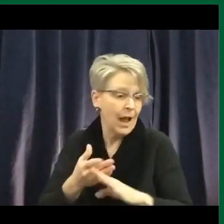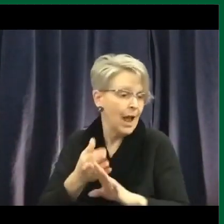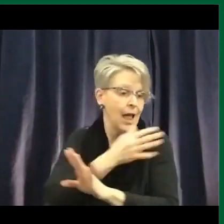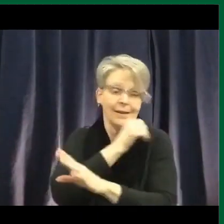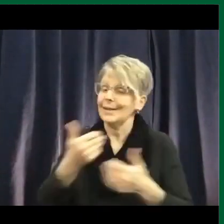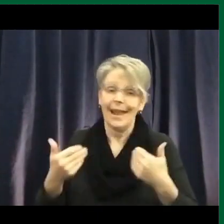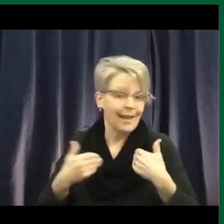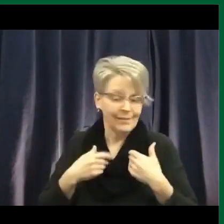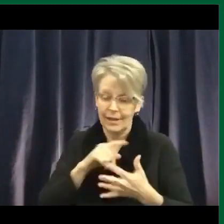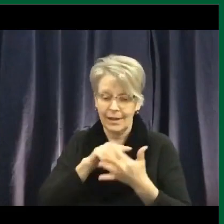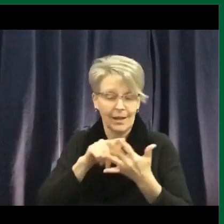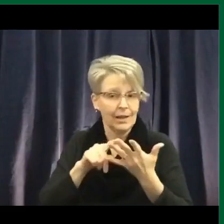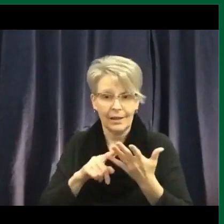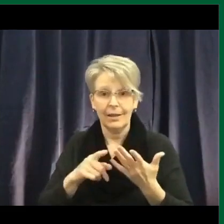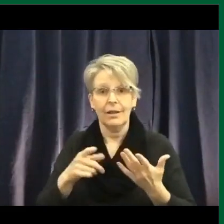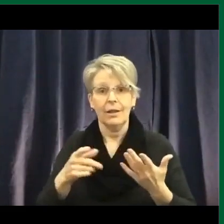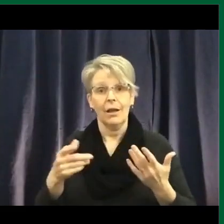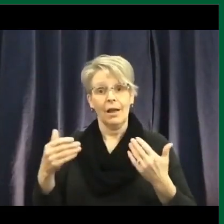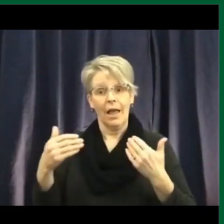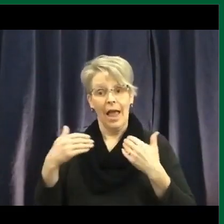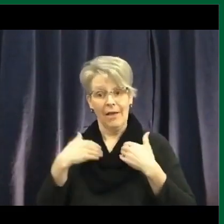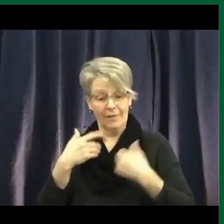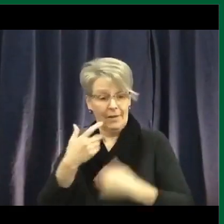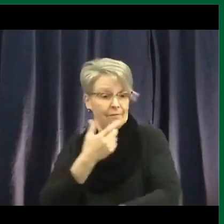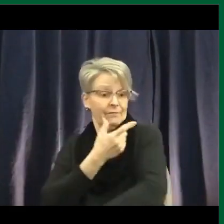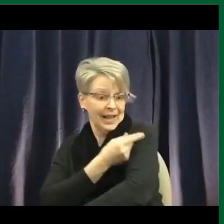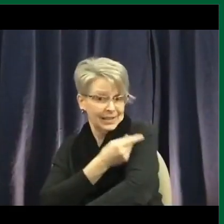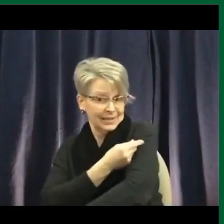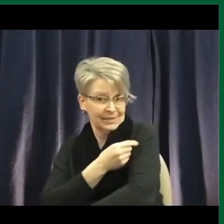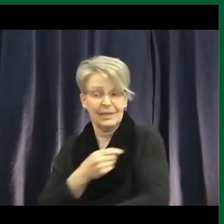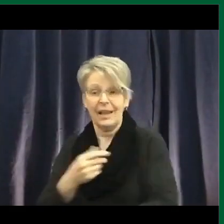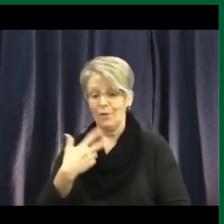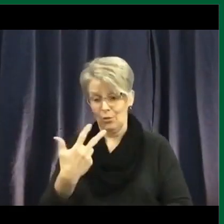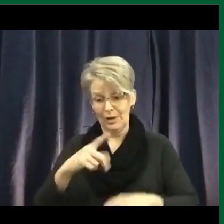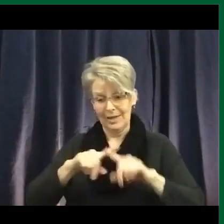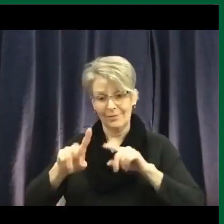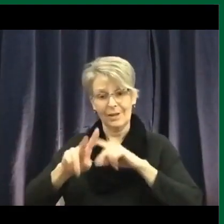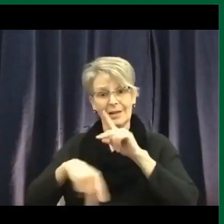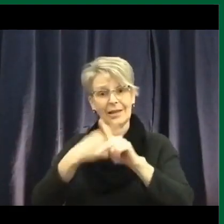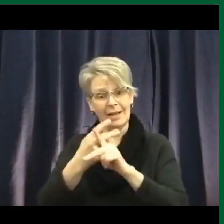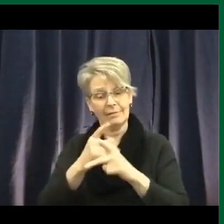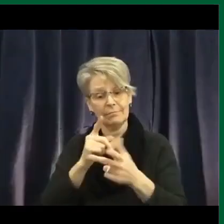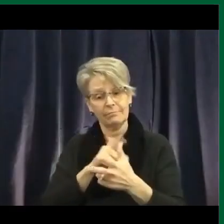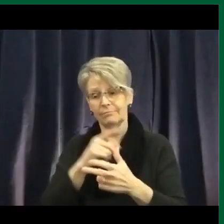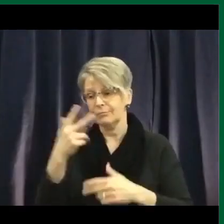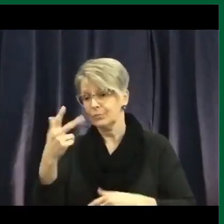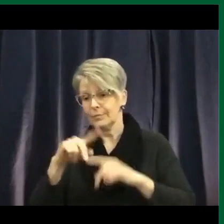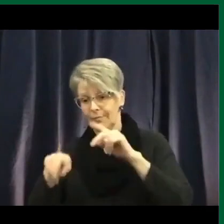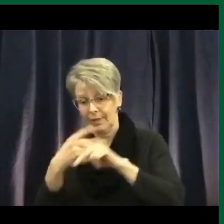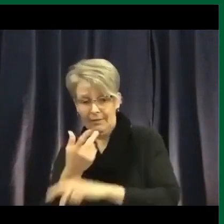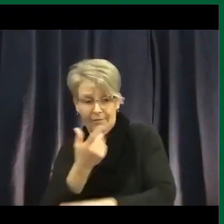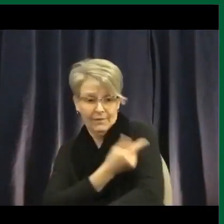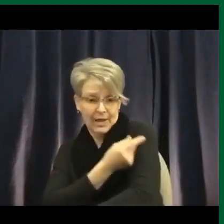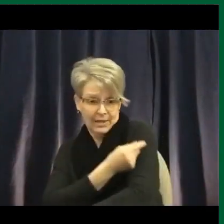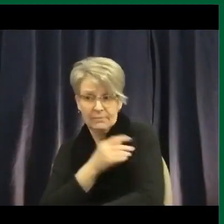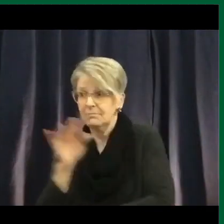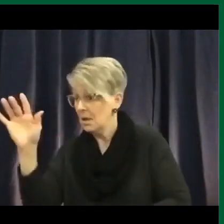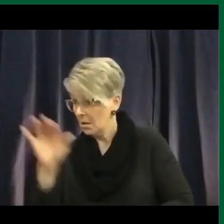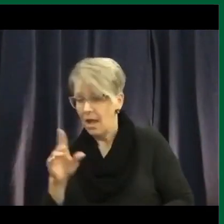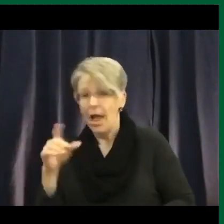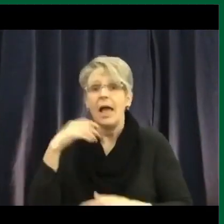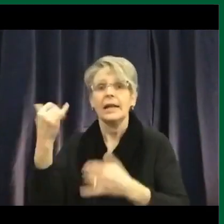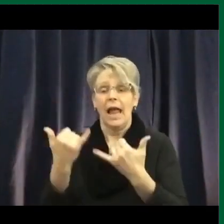is not only access to safe vaccines, and 3 different types of those now, but in the days and weeks ahead, access to a much